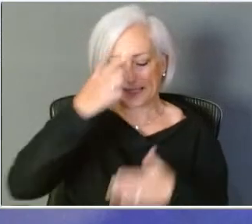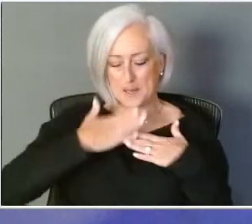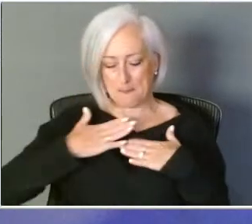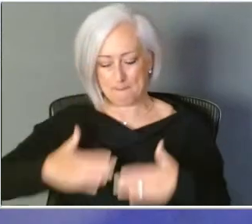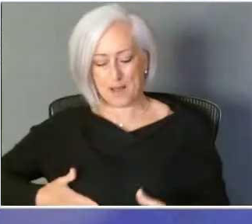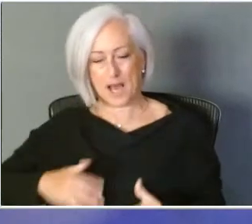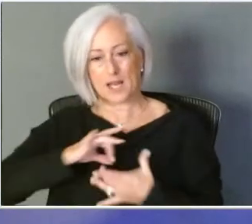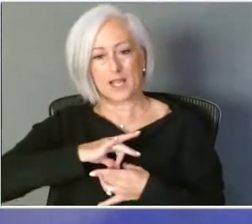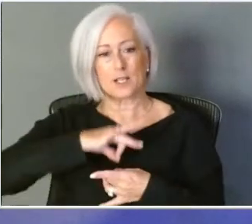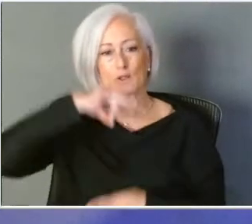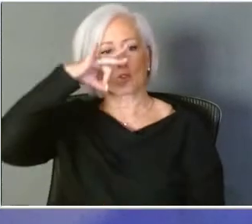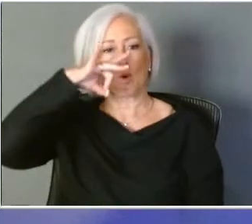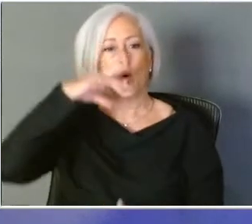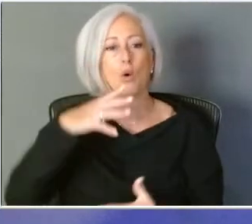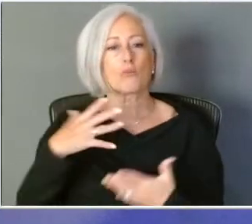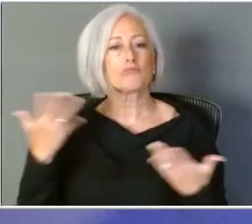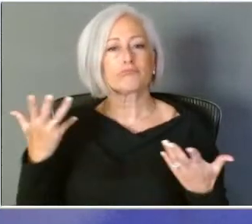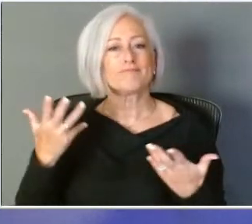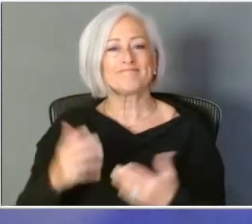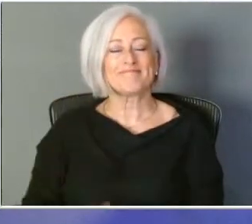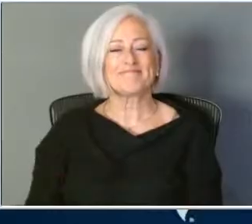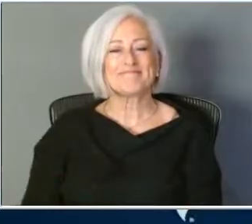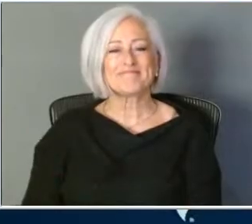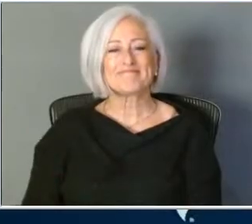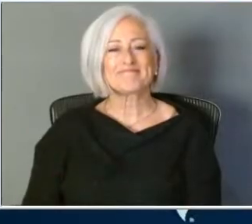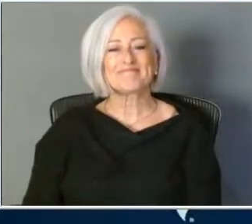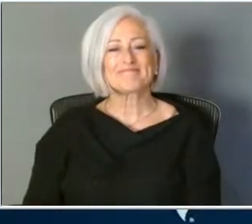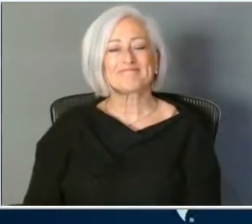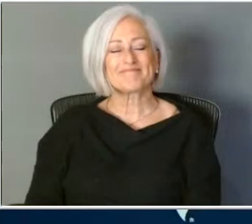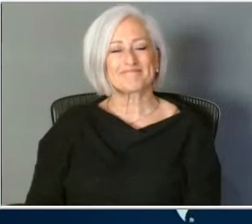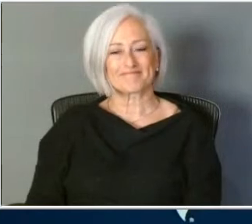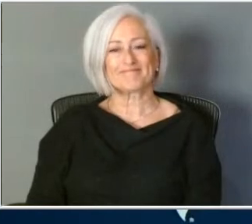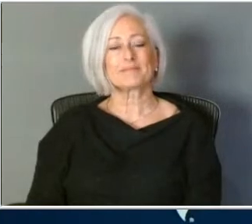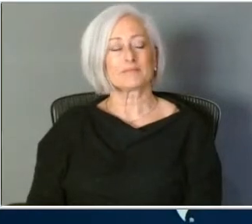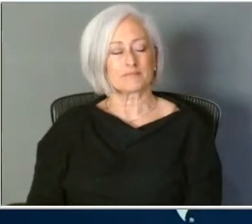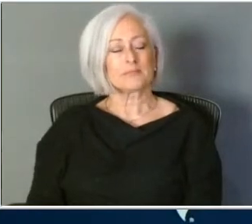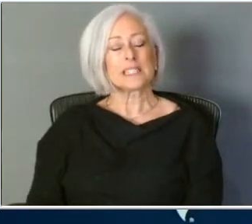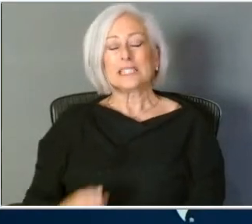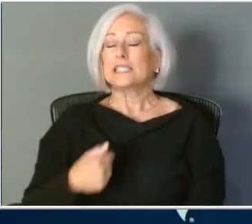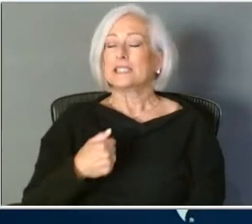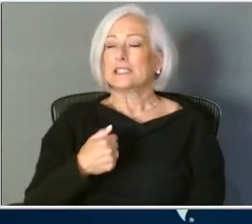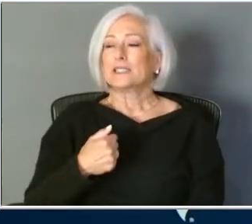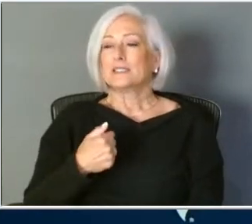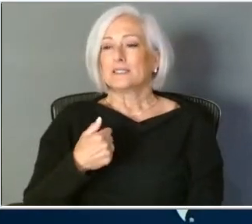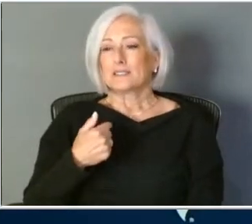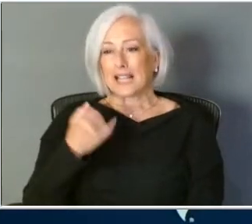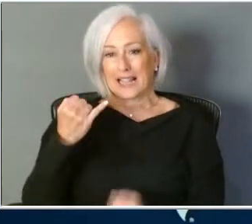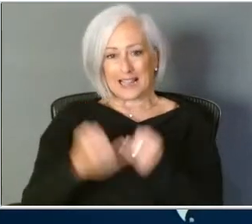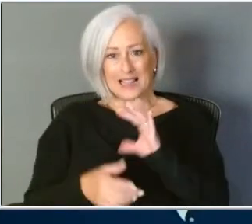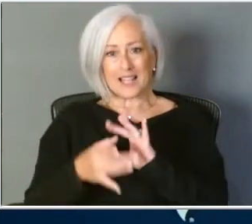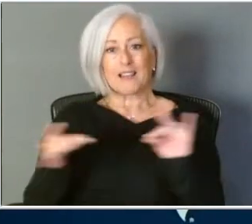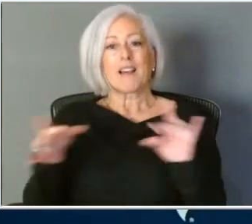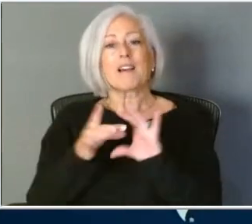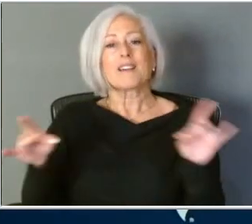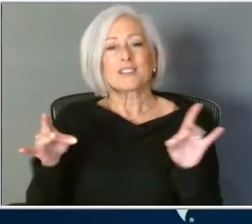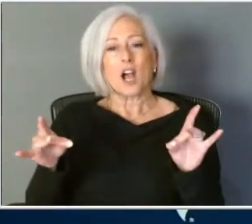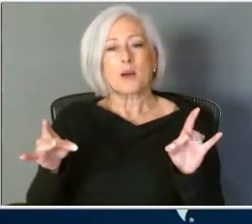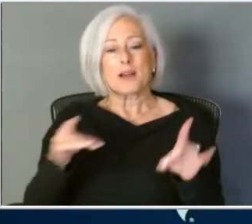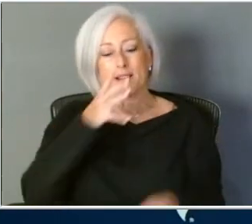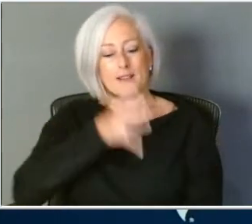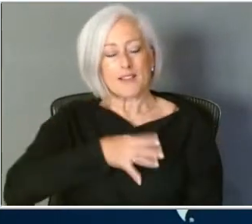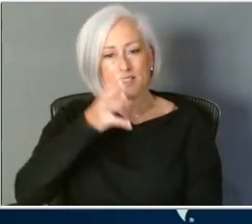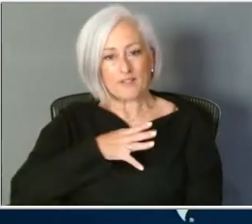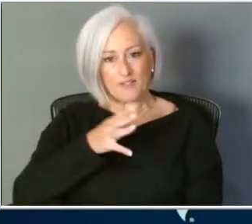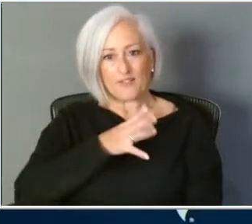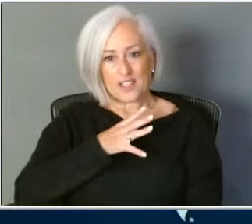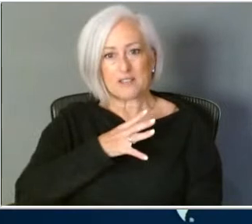Dr. Woods. What would you like us to know? I like to just say that the female athlete program in the Kansas City area, we just got up and